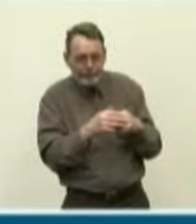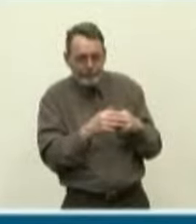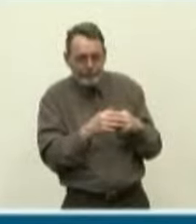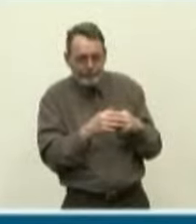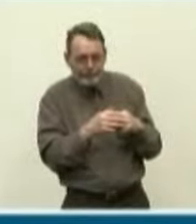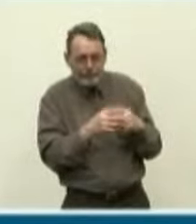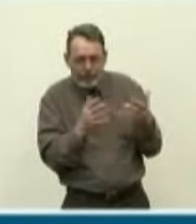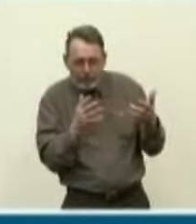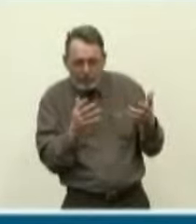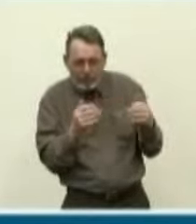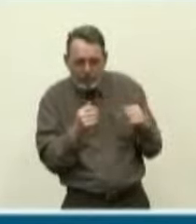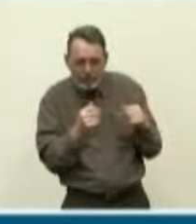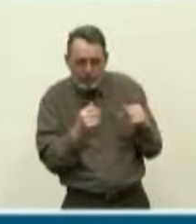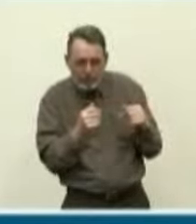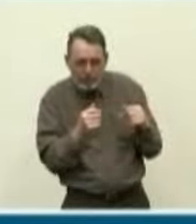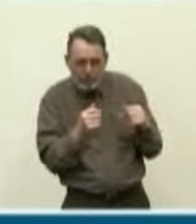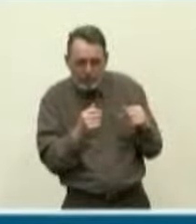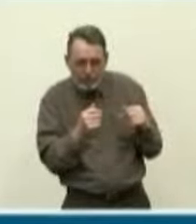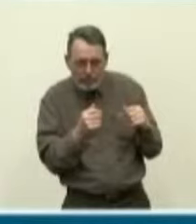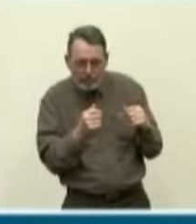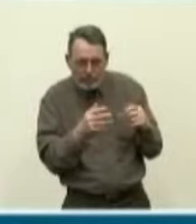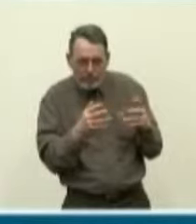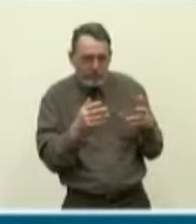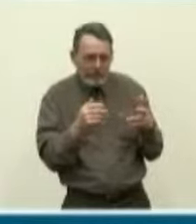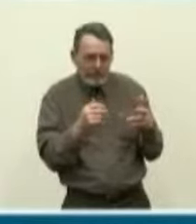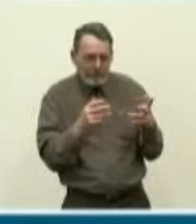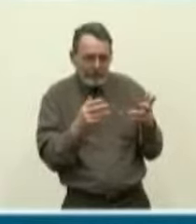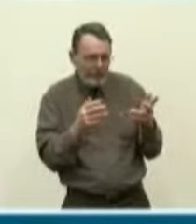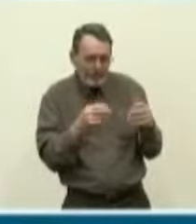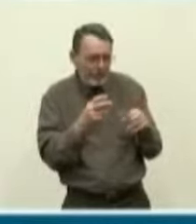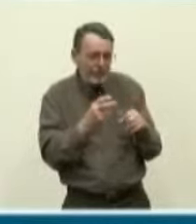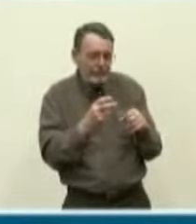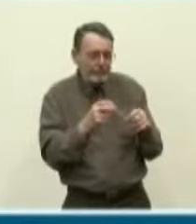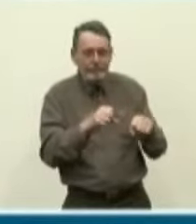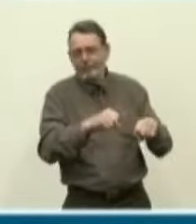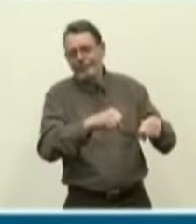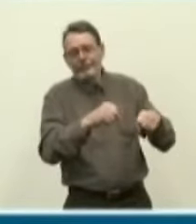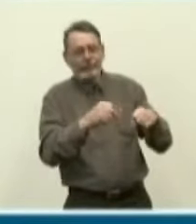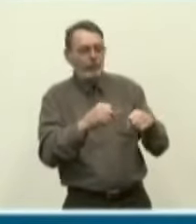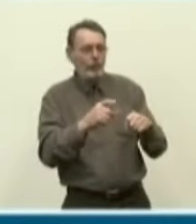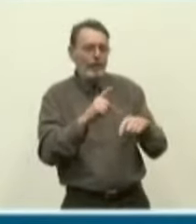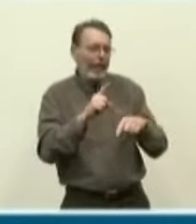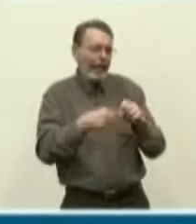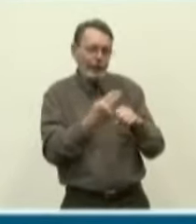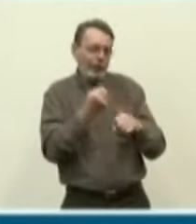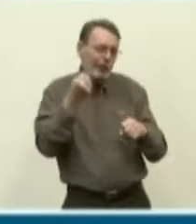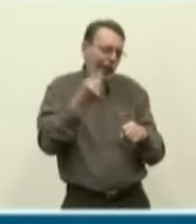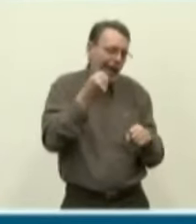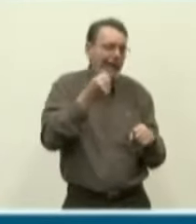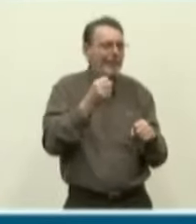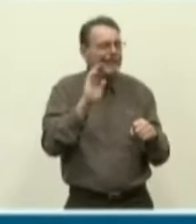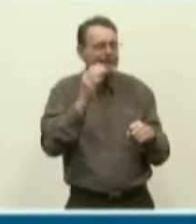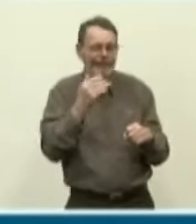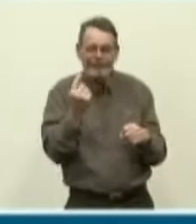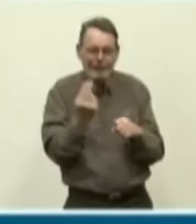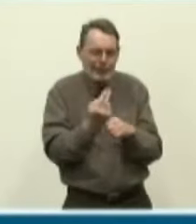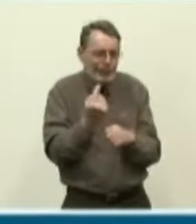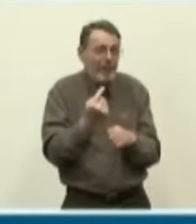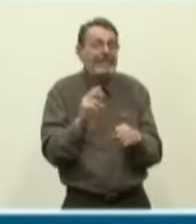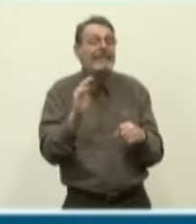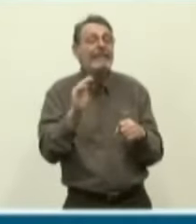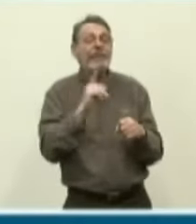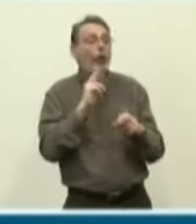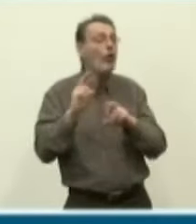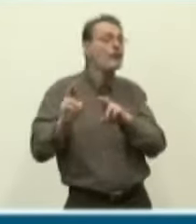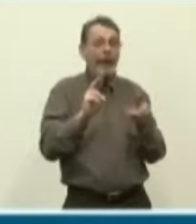that doesn't even make sense, right? Like, you can't use your elbow to break into a car. But like, it seems like they were like ready, that they